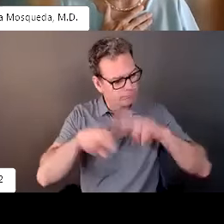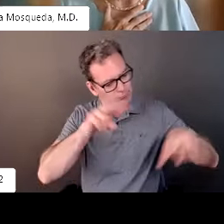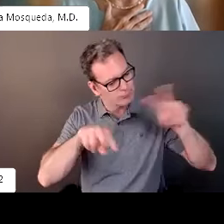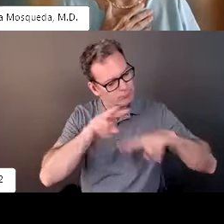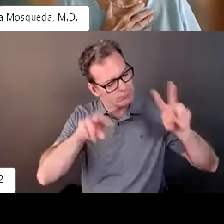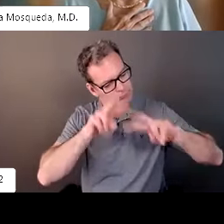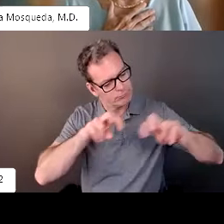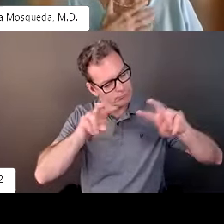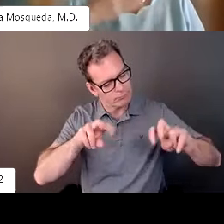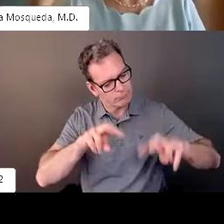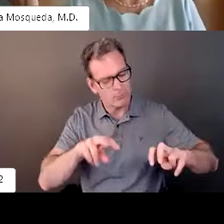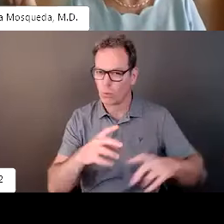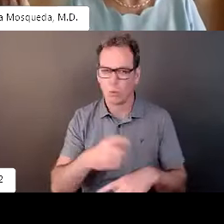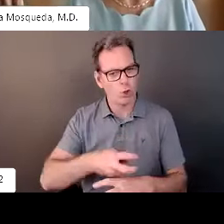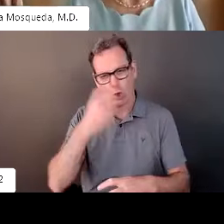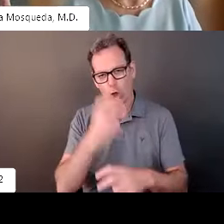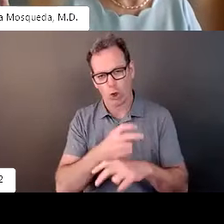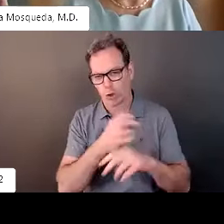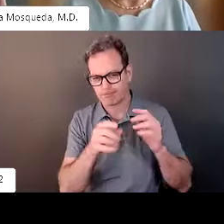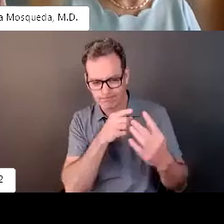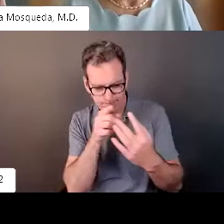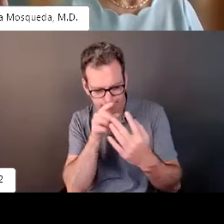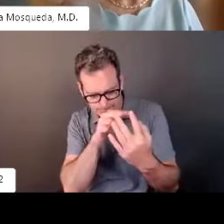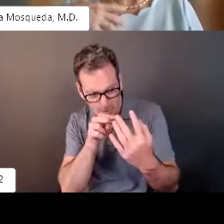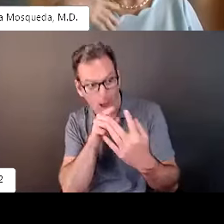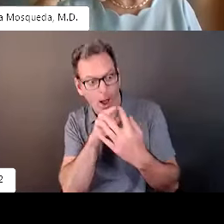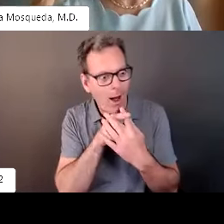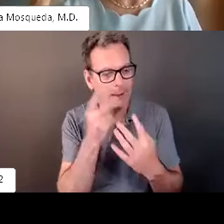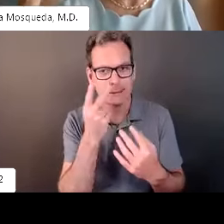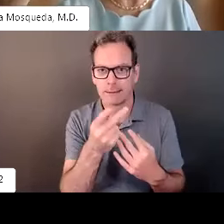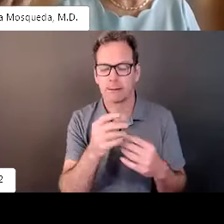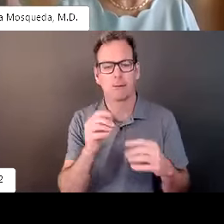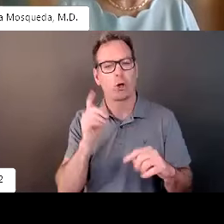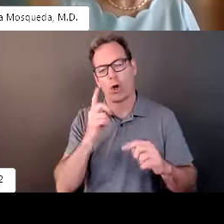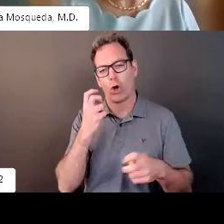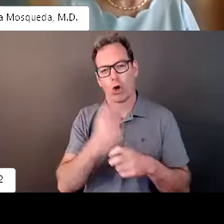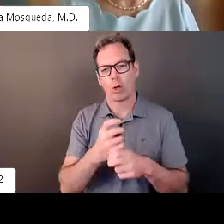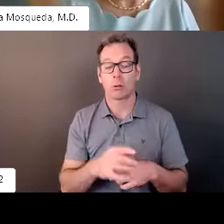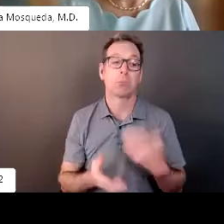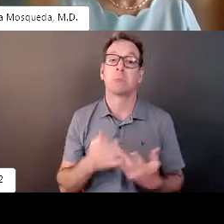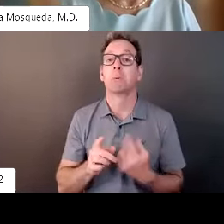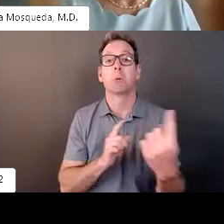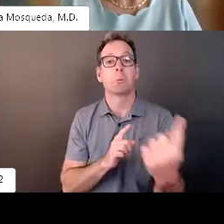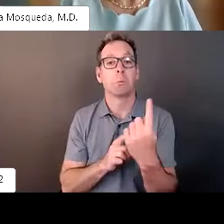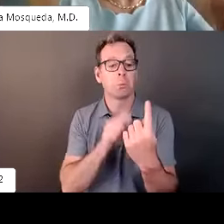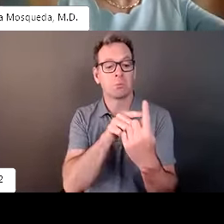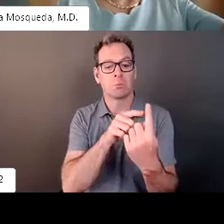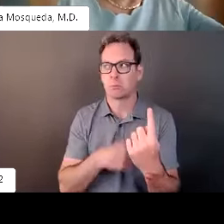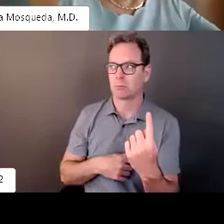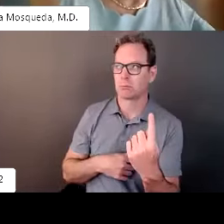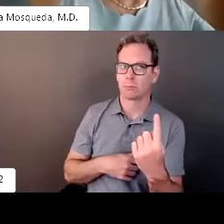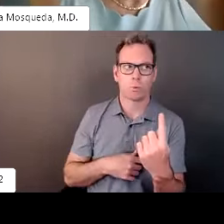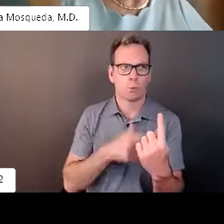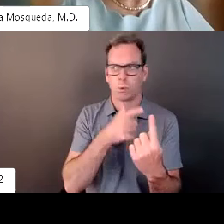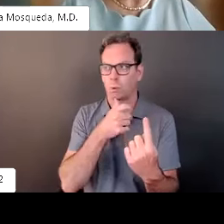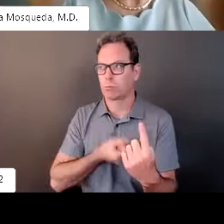them might not even know who to talk to. They might not trust others. They may feel like, I'm